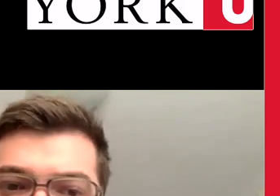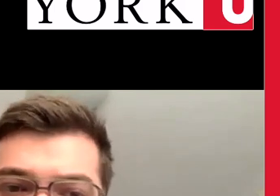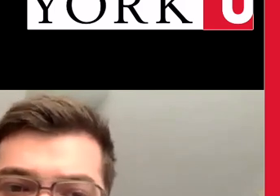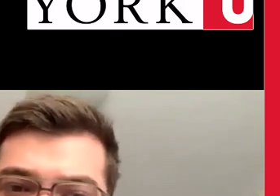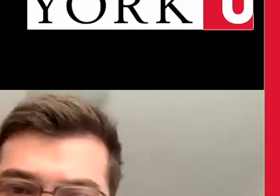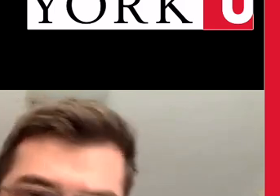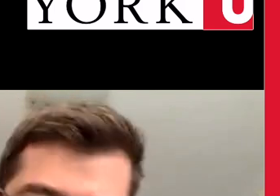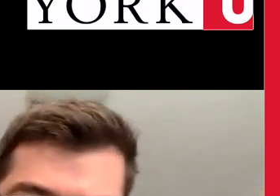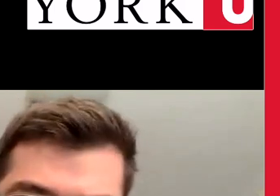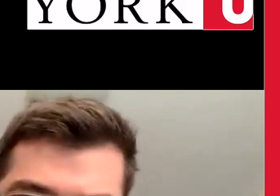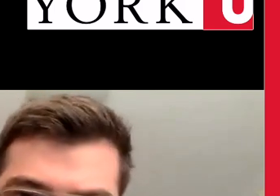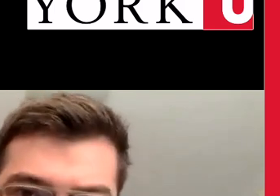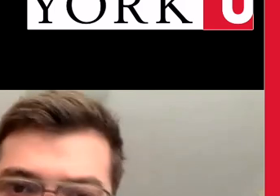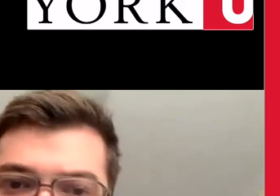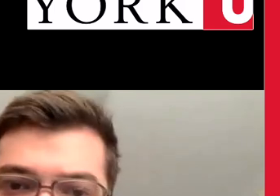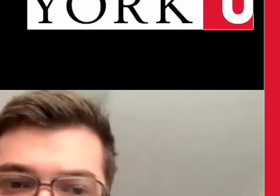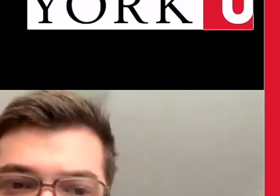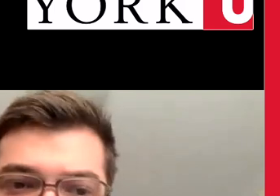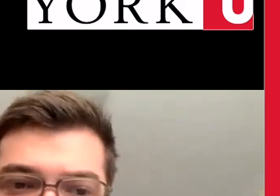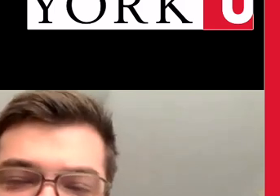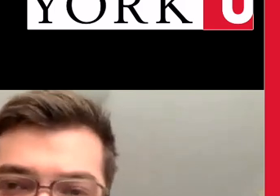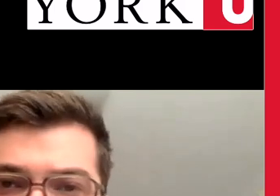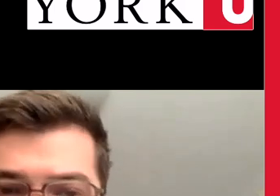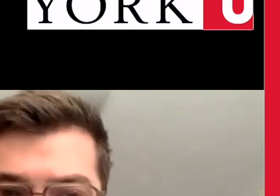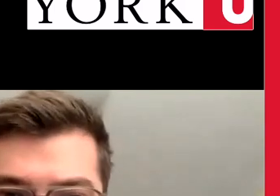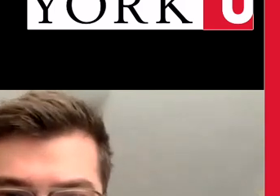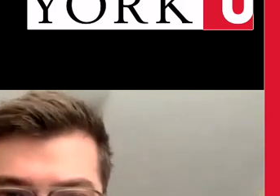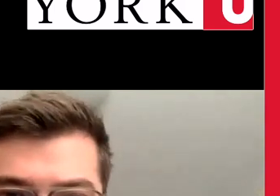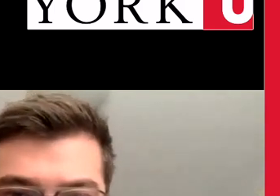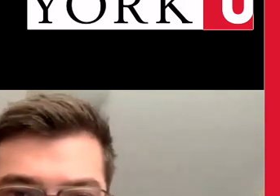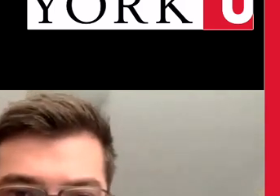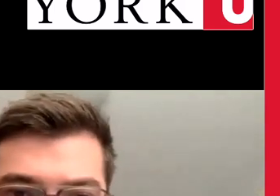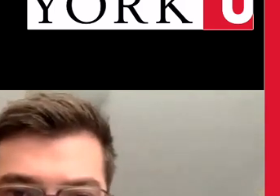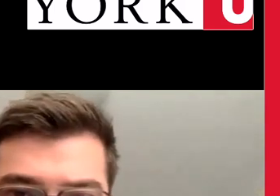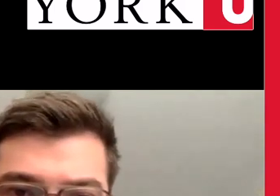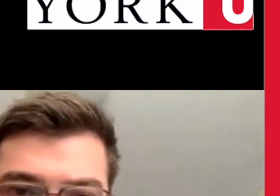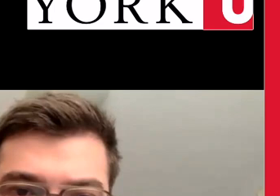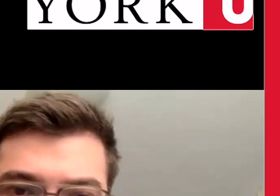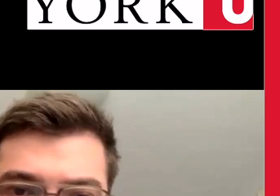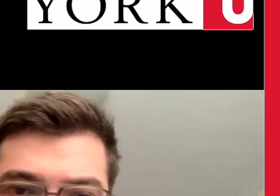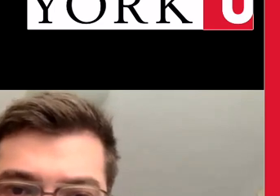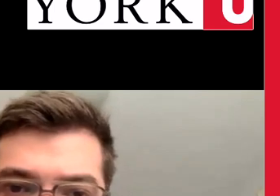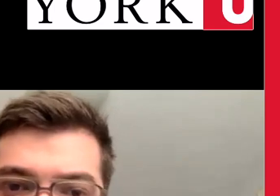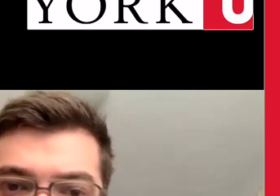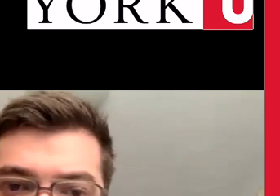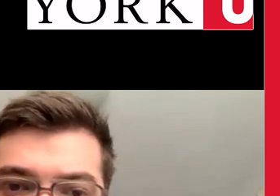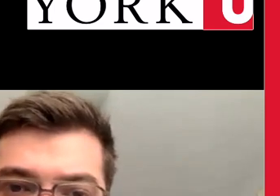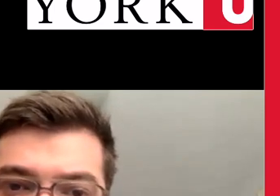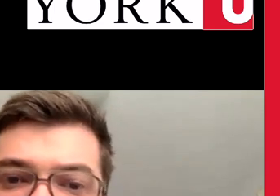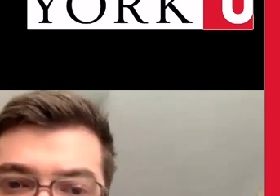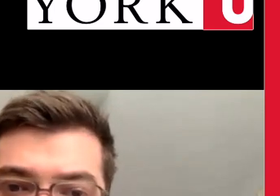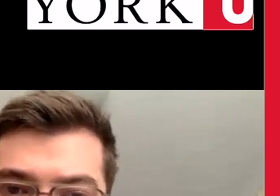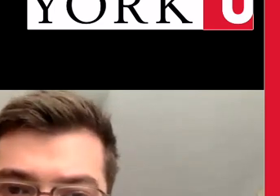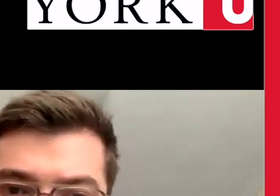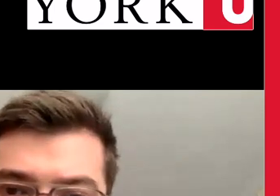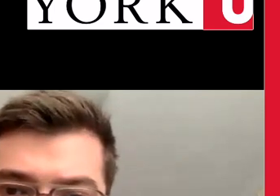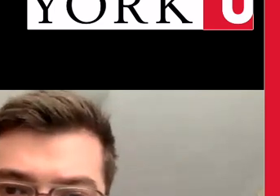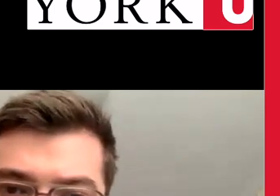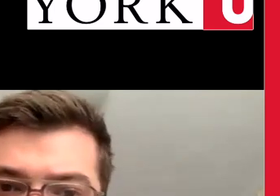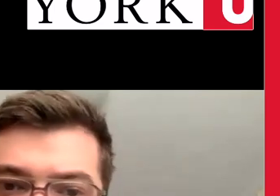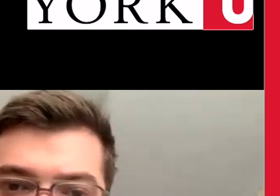York acknowledges its presence on the traditional territory of many Indigenous nations. The area known as